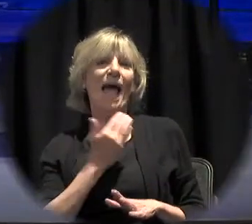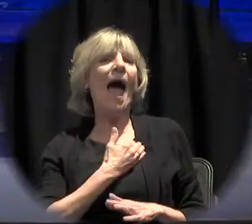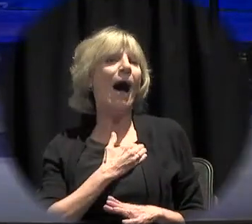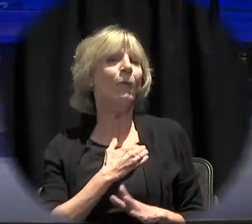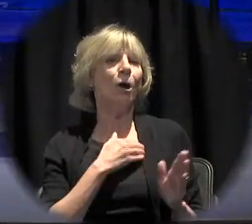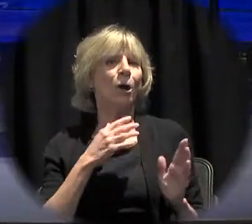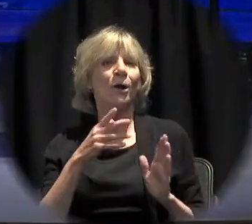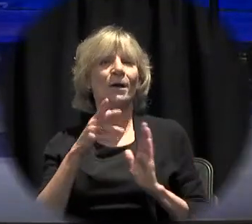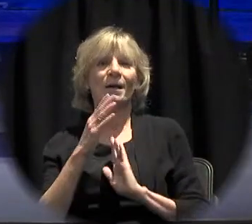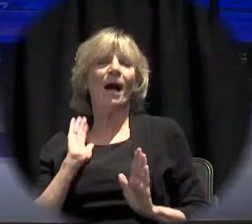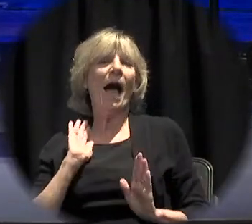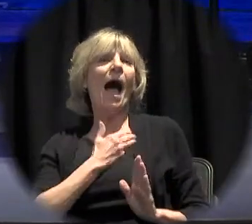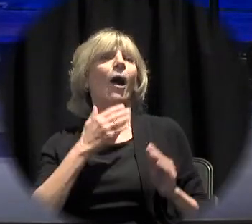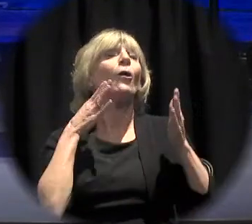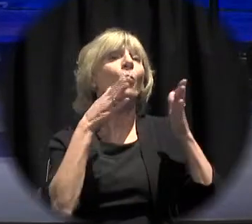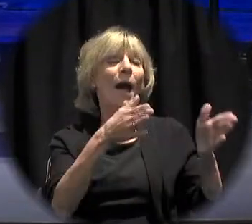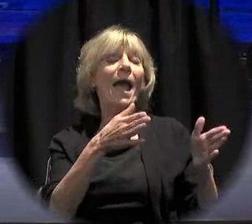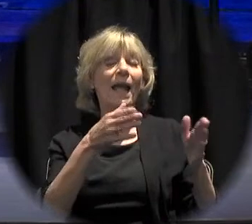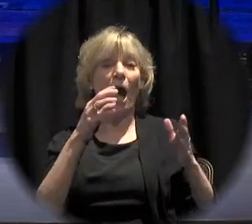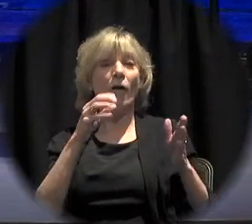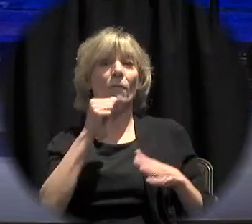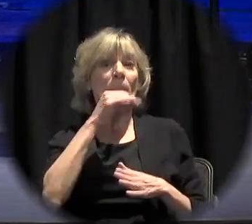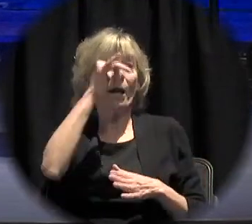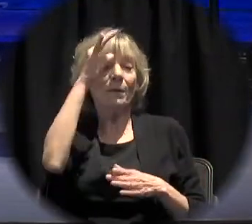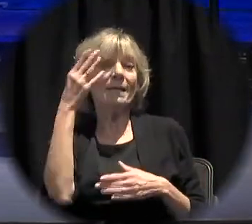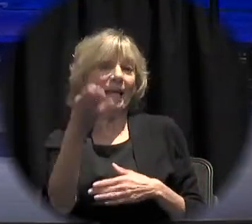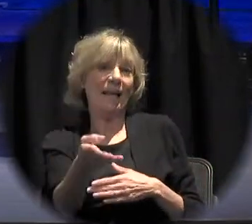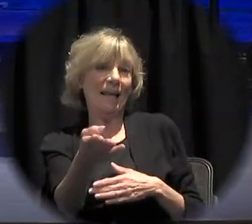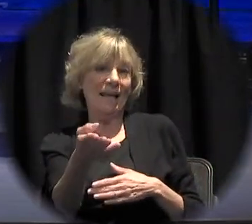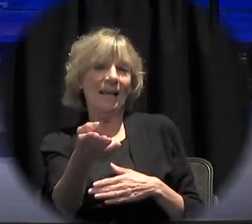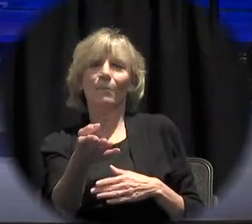Just kidding, just kidding. They were only having fun.